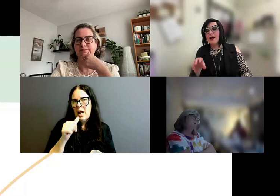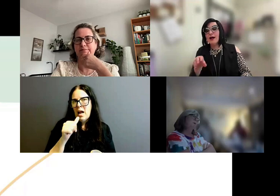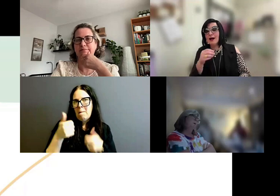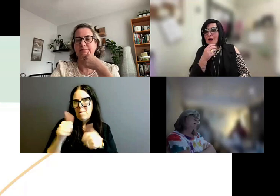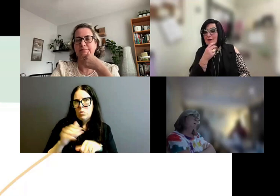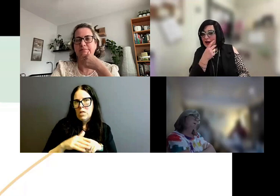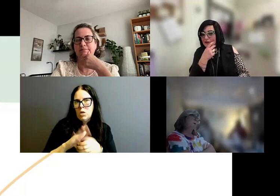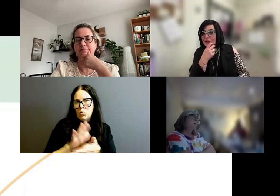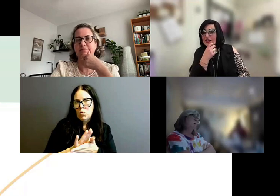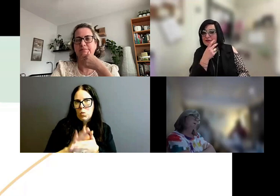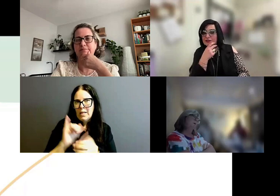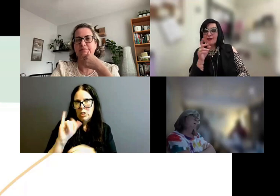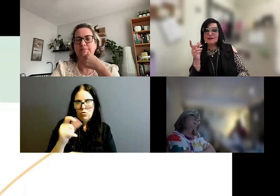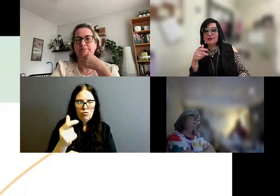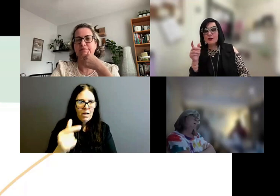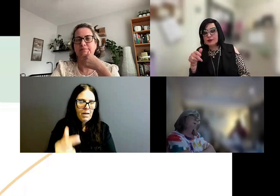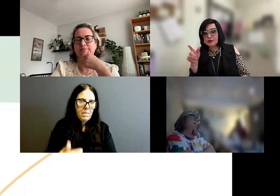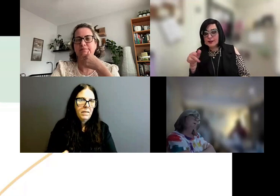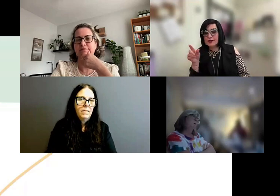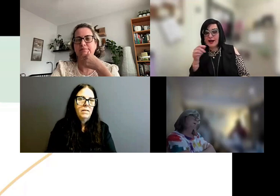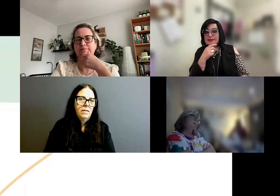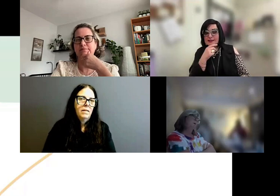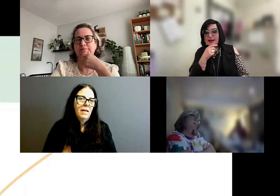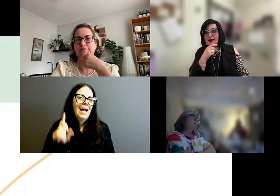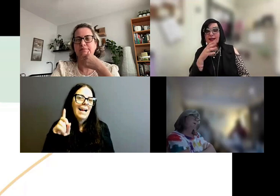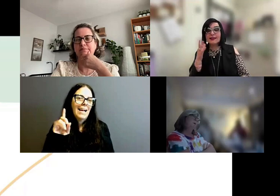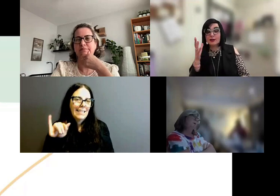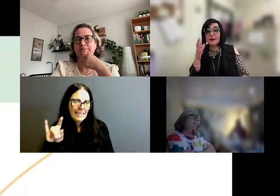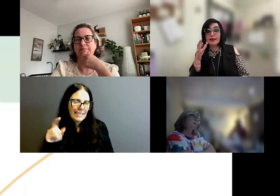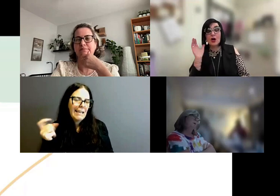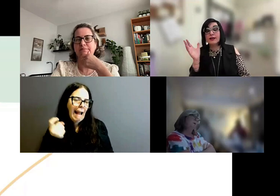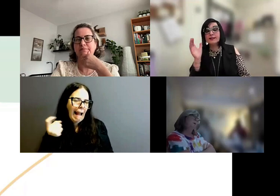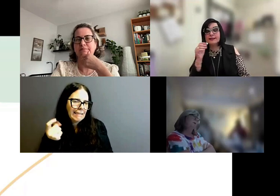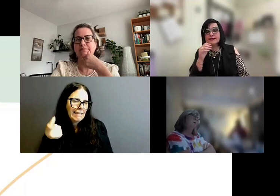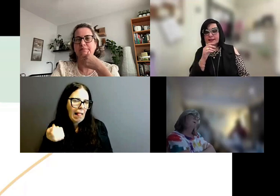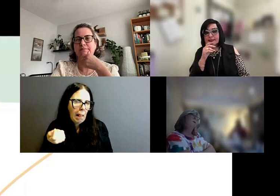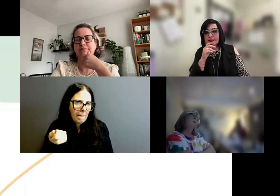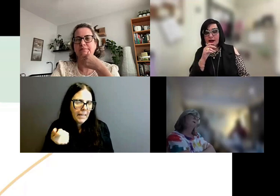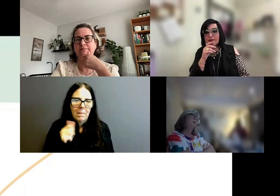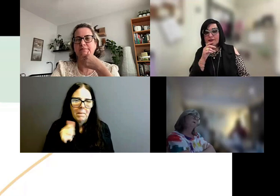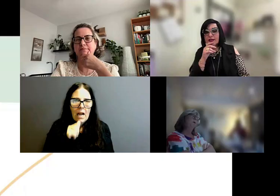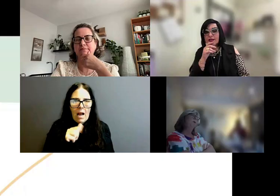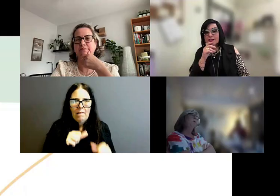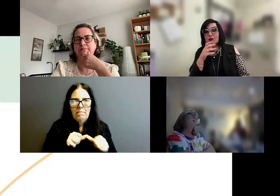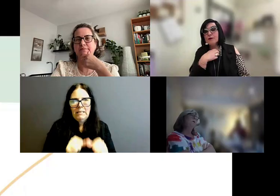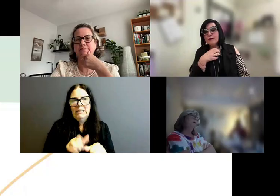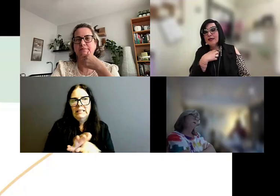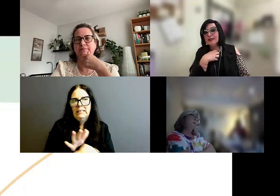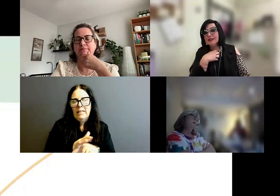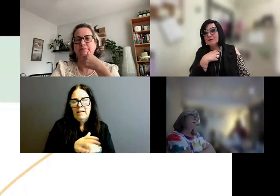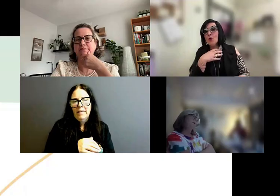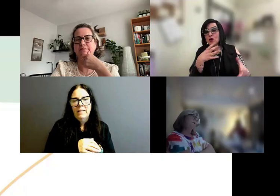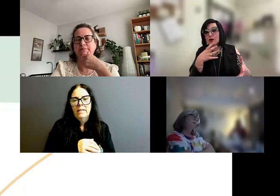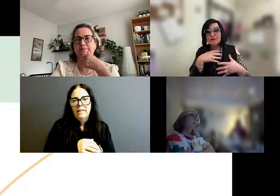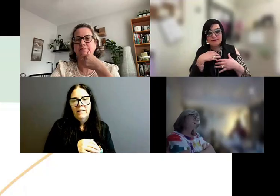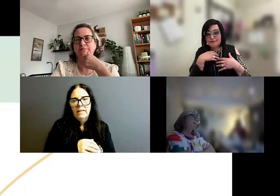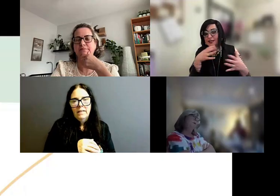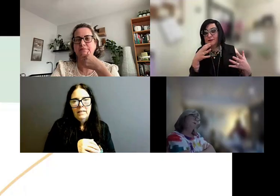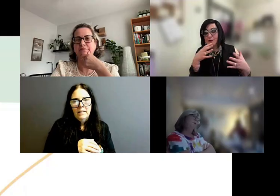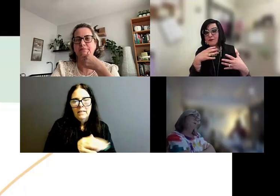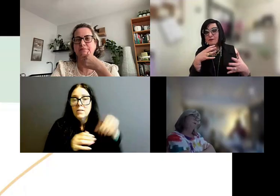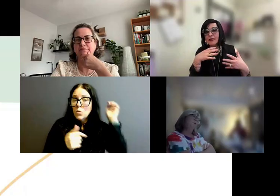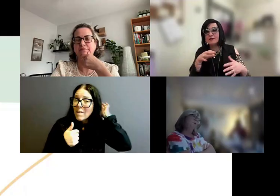Instagram. I've done, the Twitter X a little bit, not consistent enough. So for me, it's